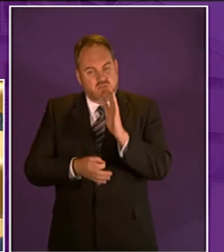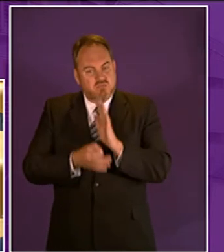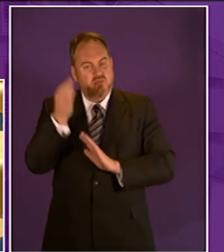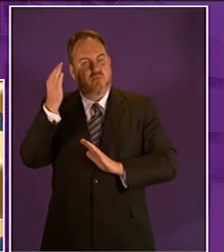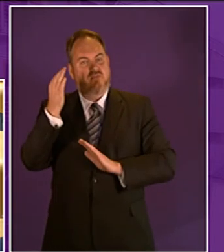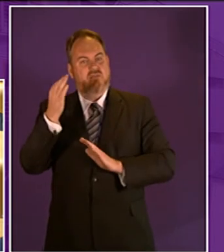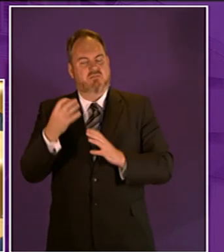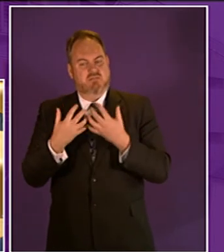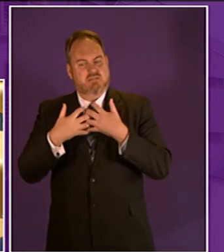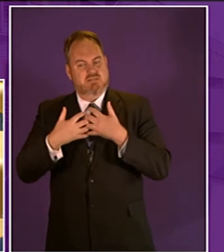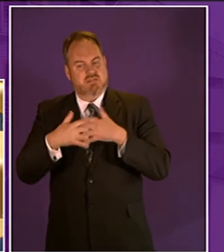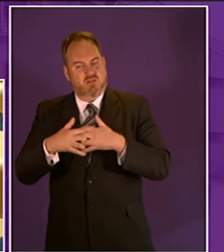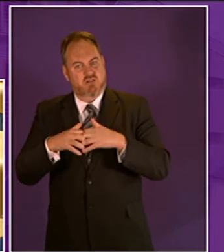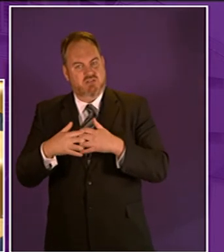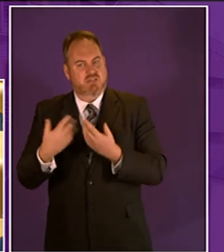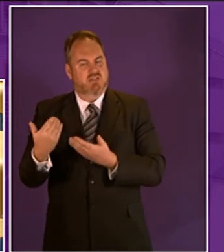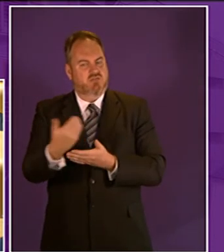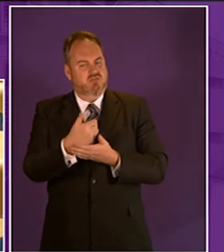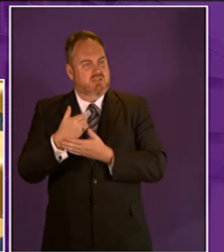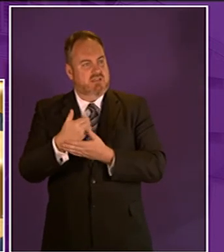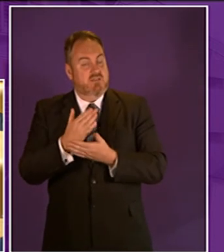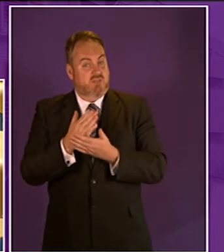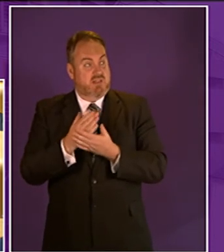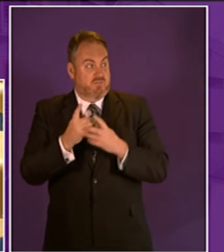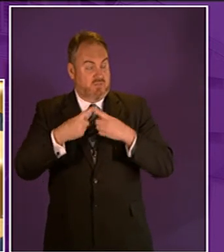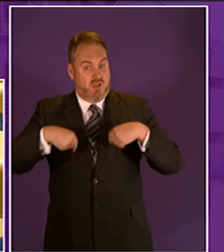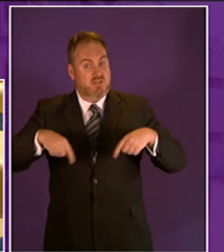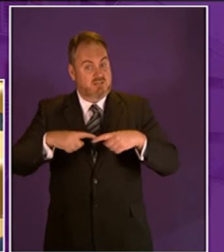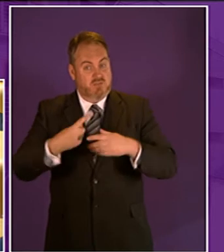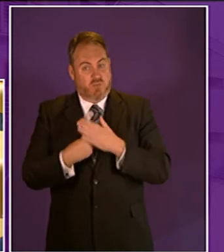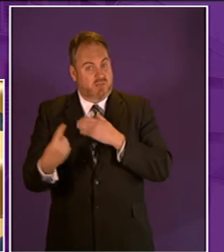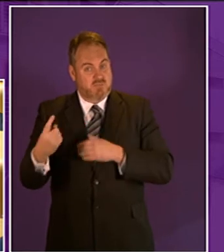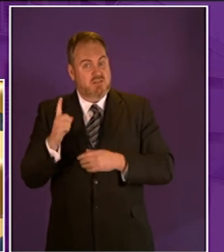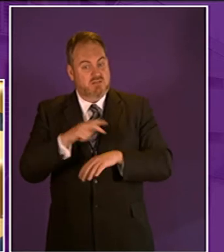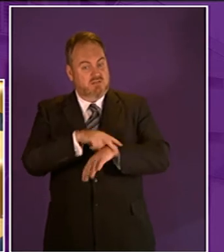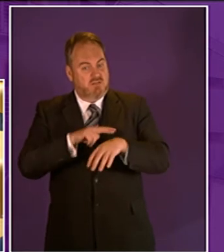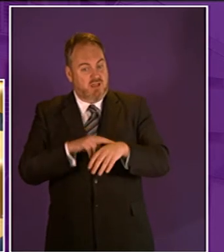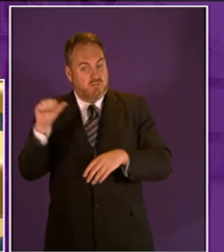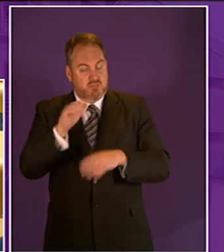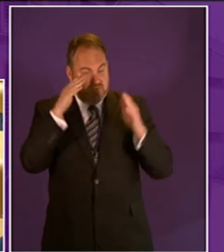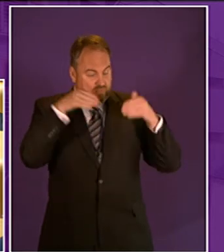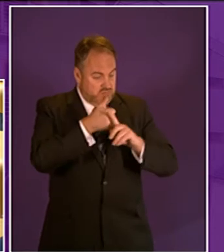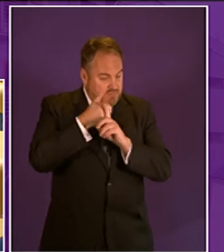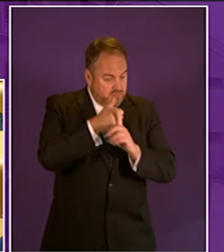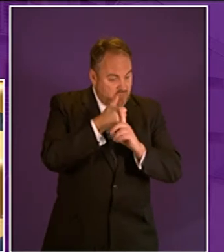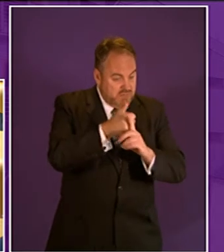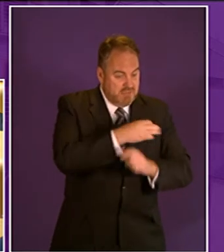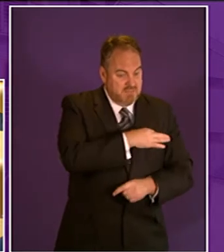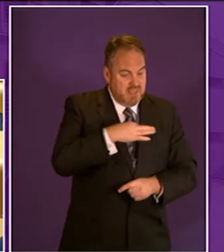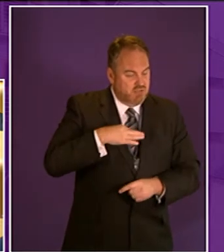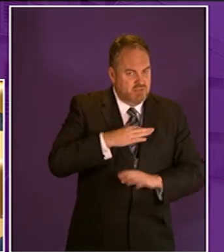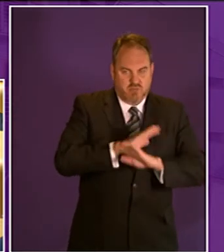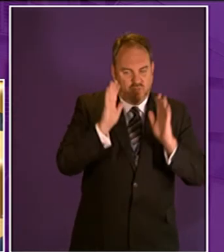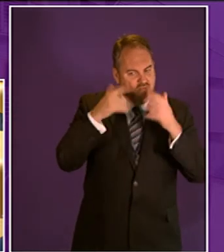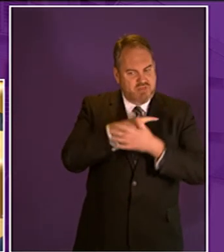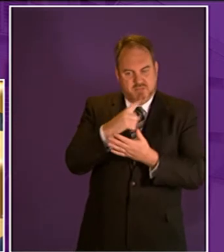security. I'm sure what all of us want right across this chamber is for our NHS staff to be focused on patient care rather than having to worry about this